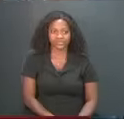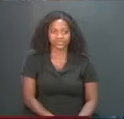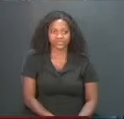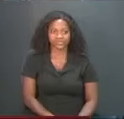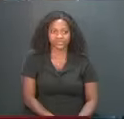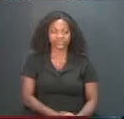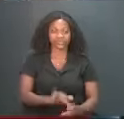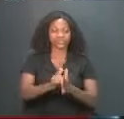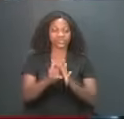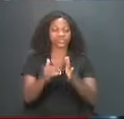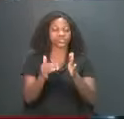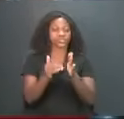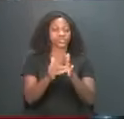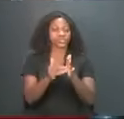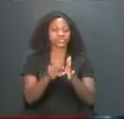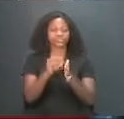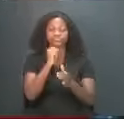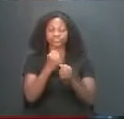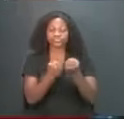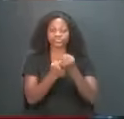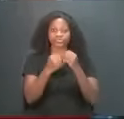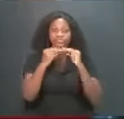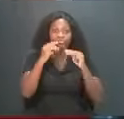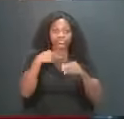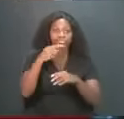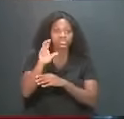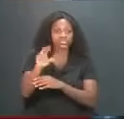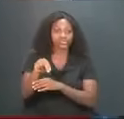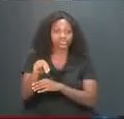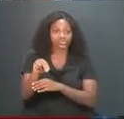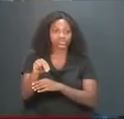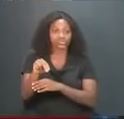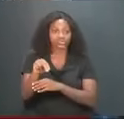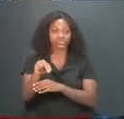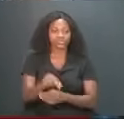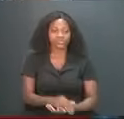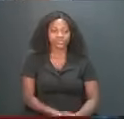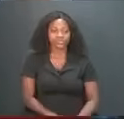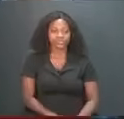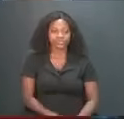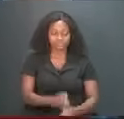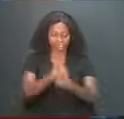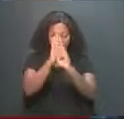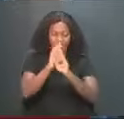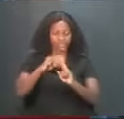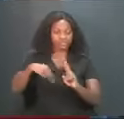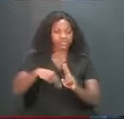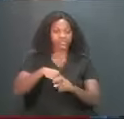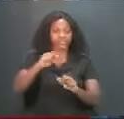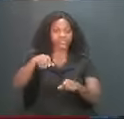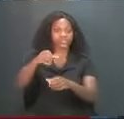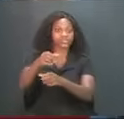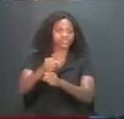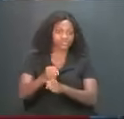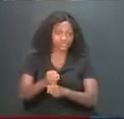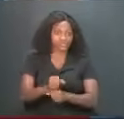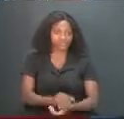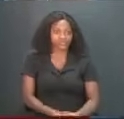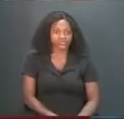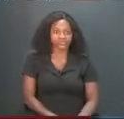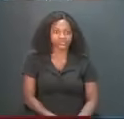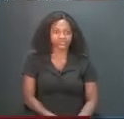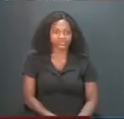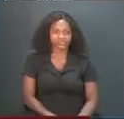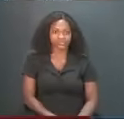Those against, say no. Now we cannot. Yeah. Honorable members, the ayes have it. The